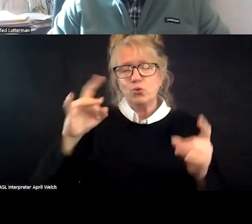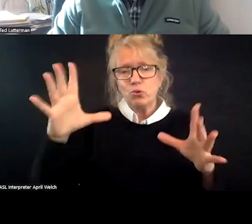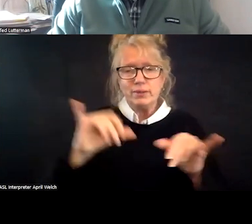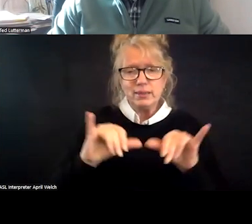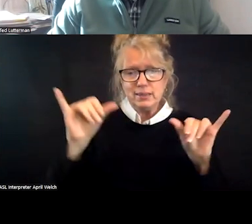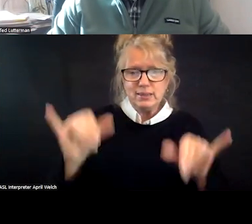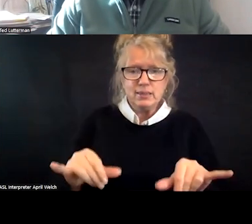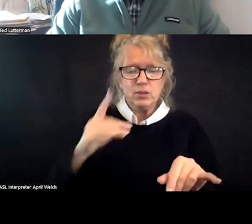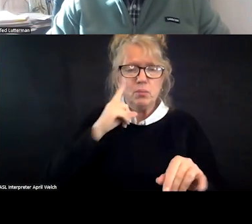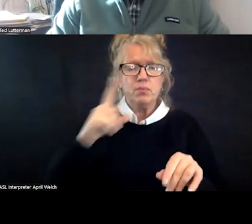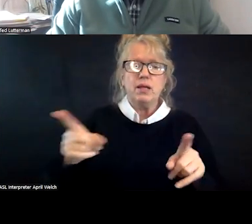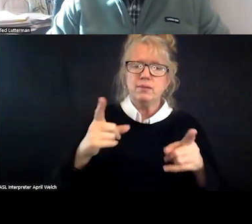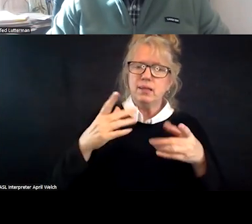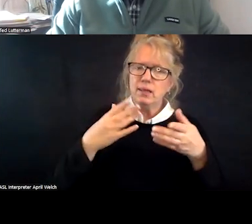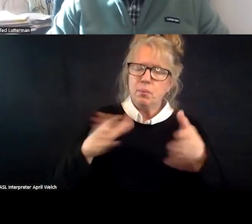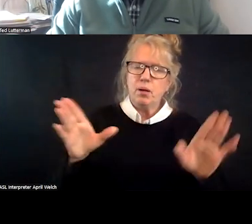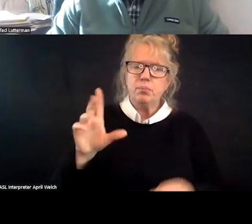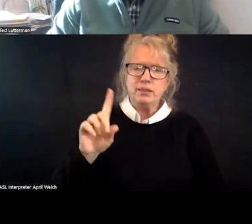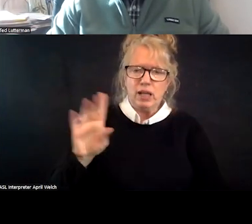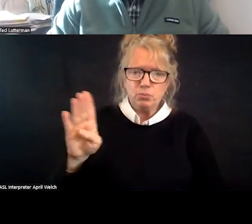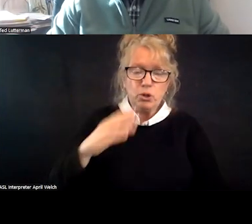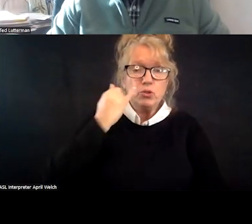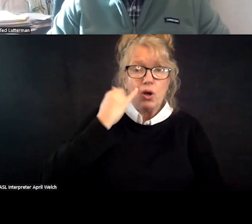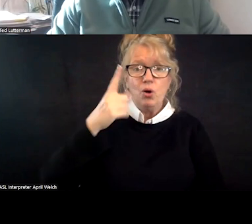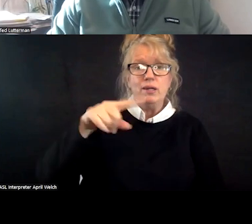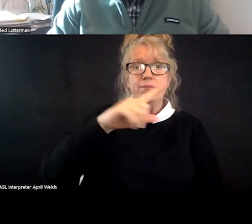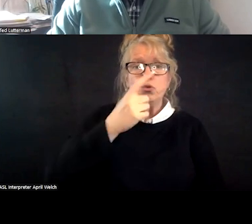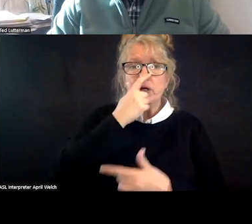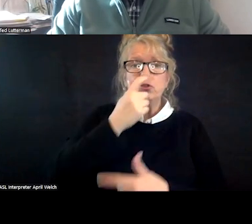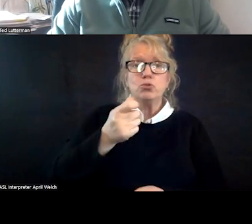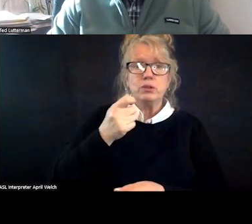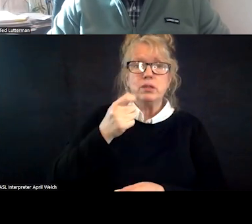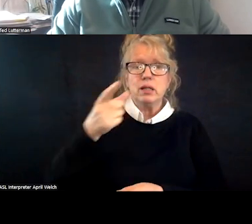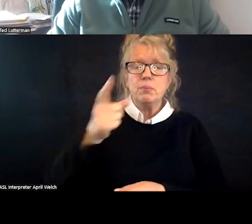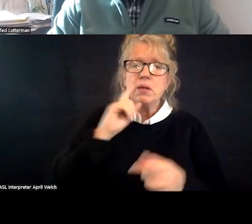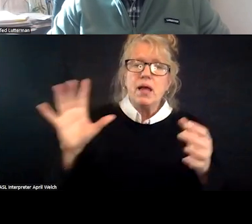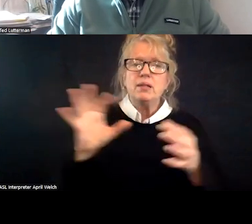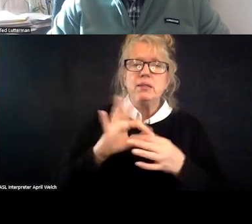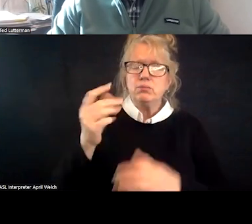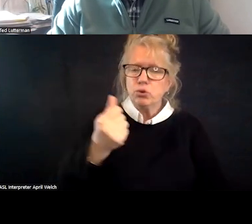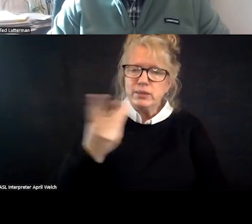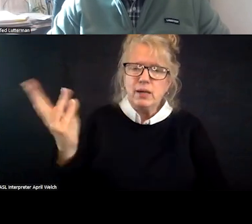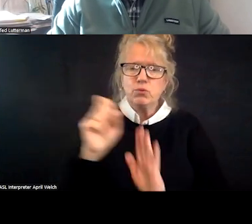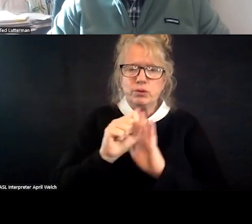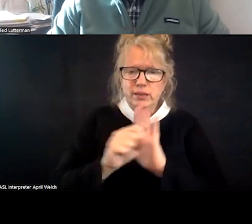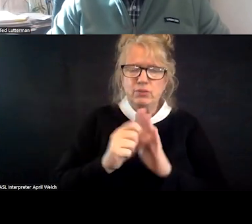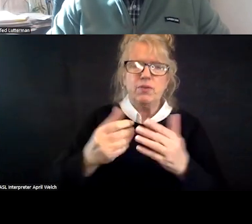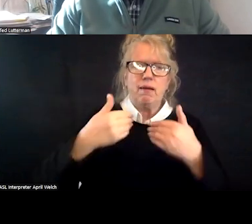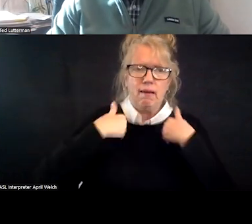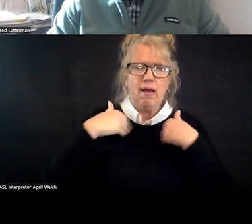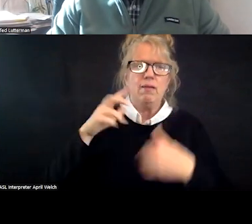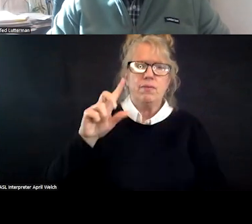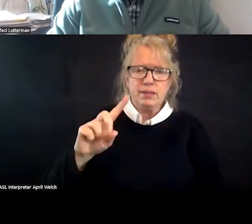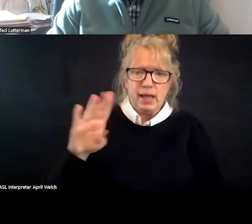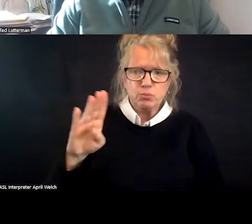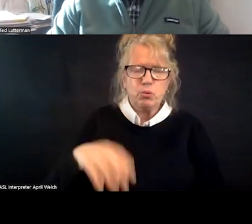a public dashboard. So I encourage you, if you're interested, these are links to several of the states that have dashboards that show